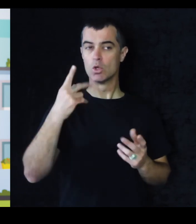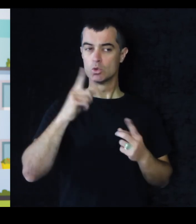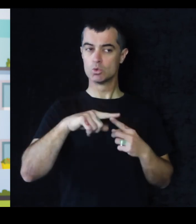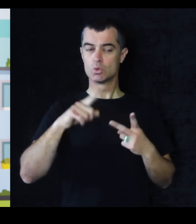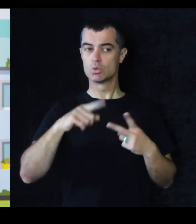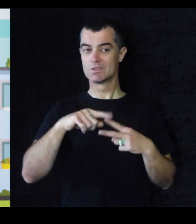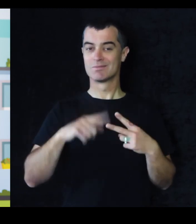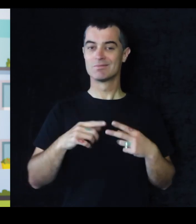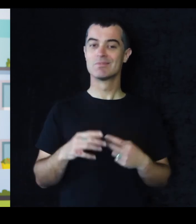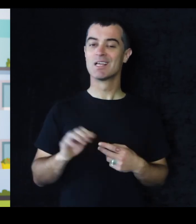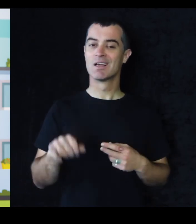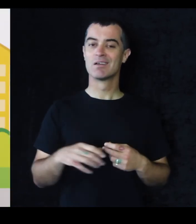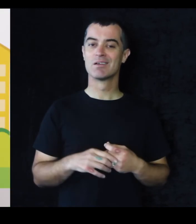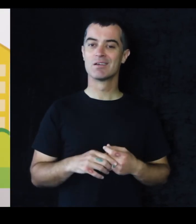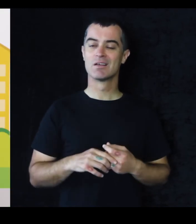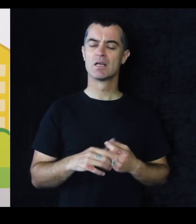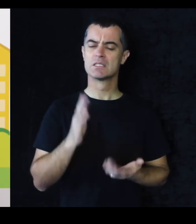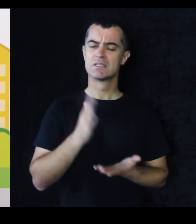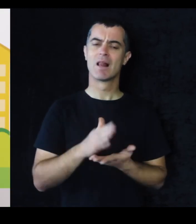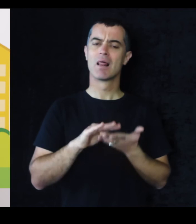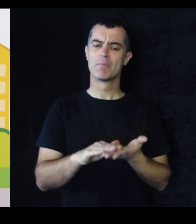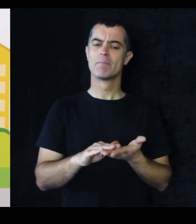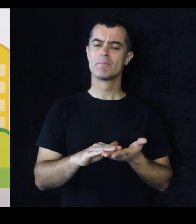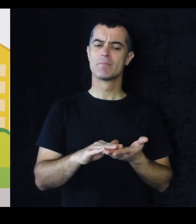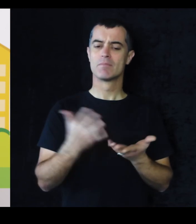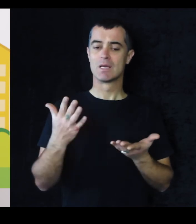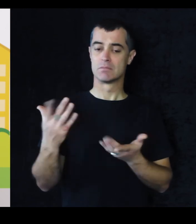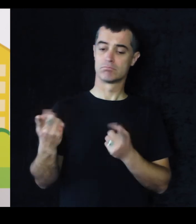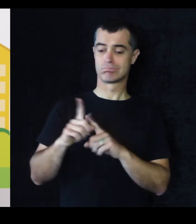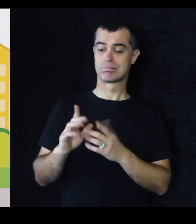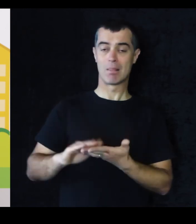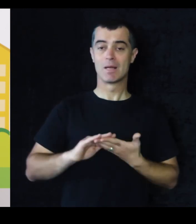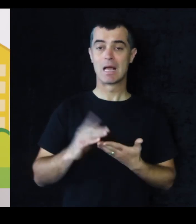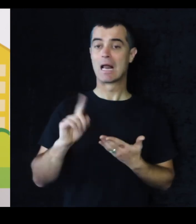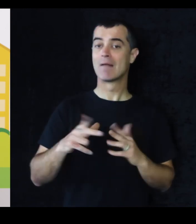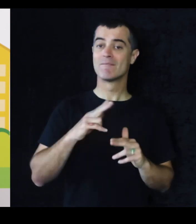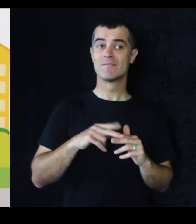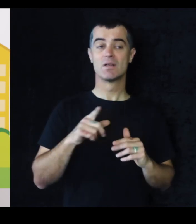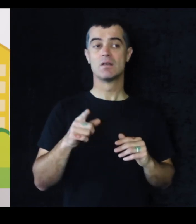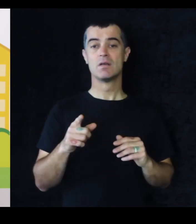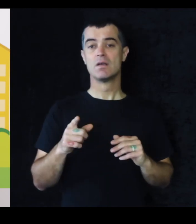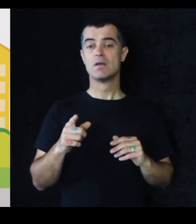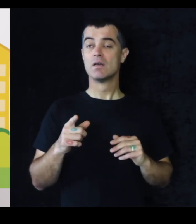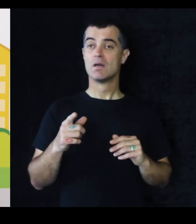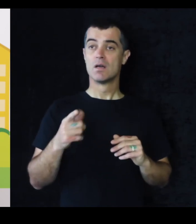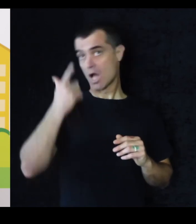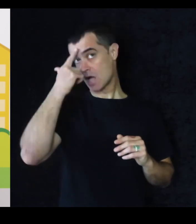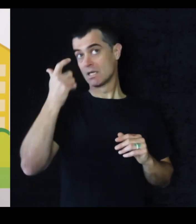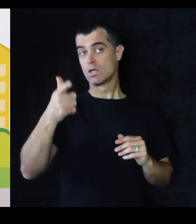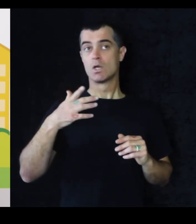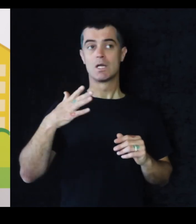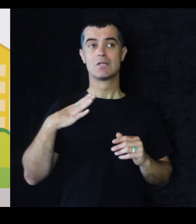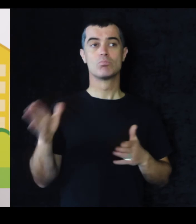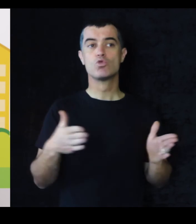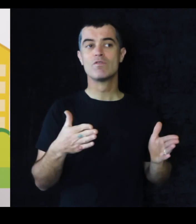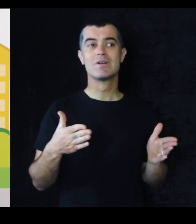big ones. Yeah. It definitely helps to have help. And if you have an idea that you're having to